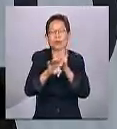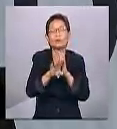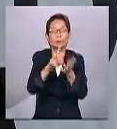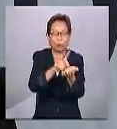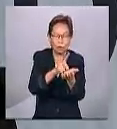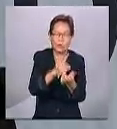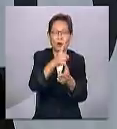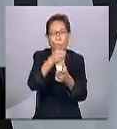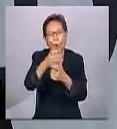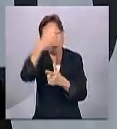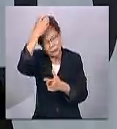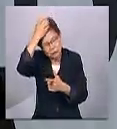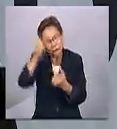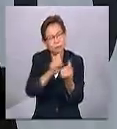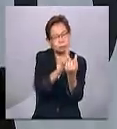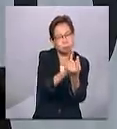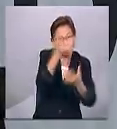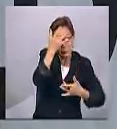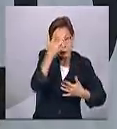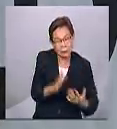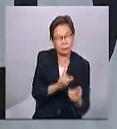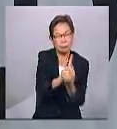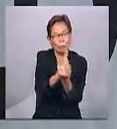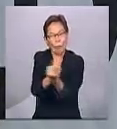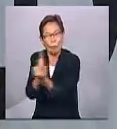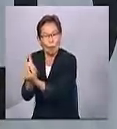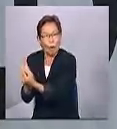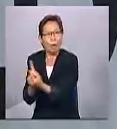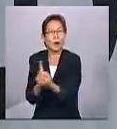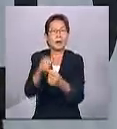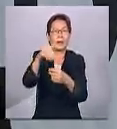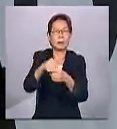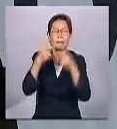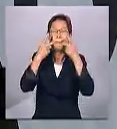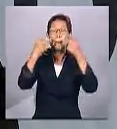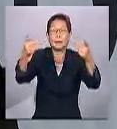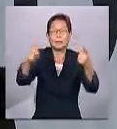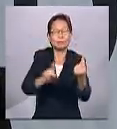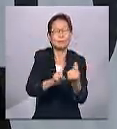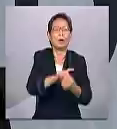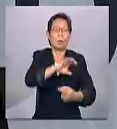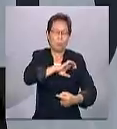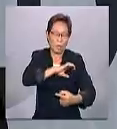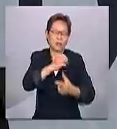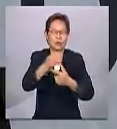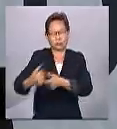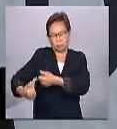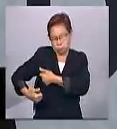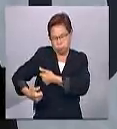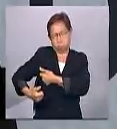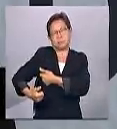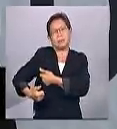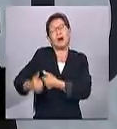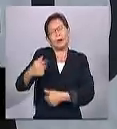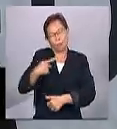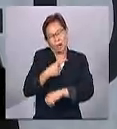seeing you're facing a lot of in public, you're in public, for example, police and etc. So we